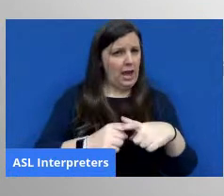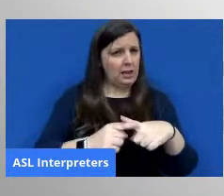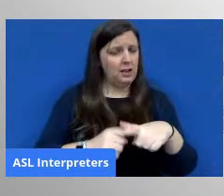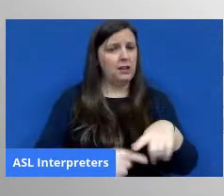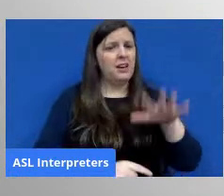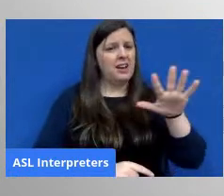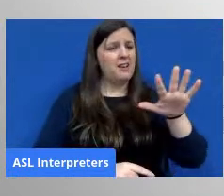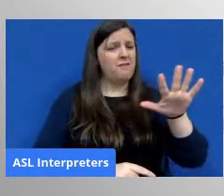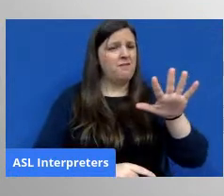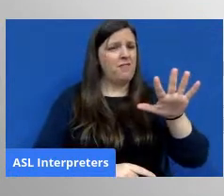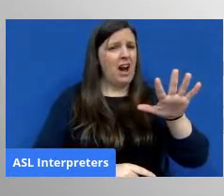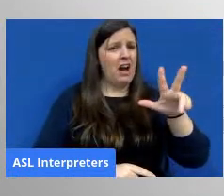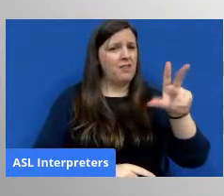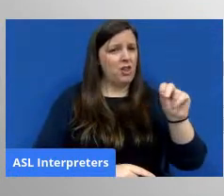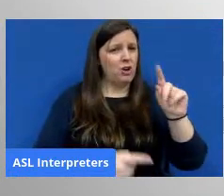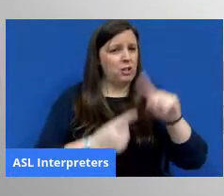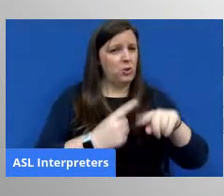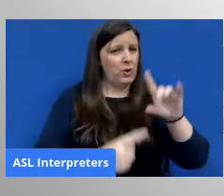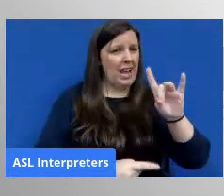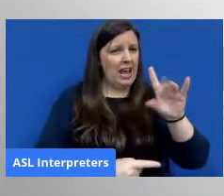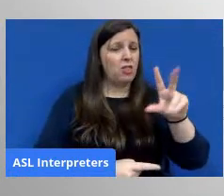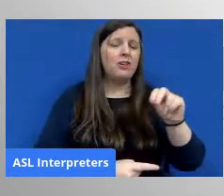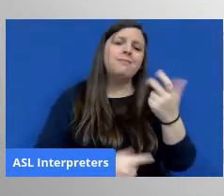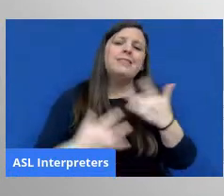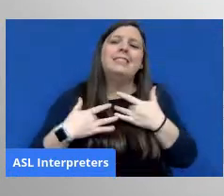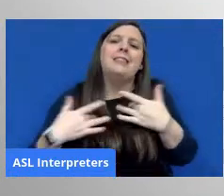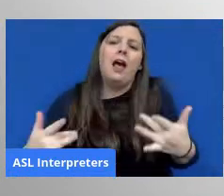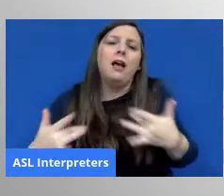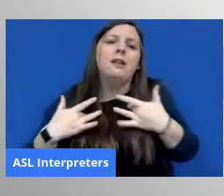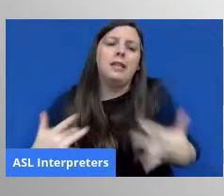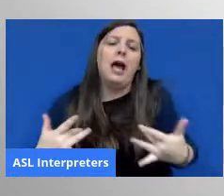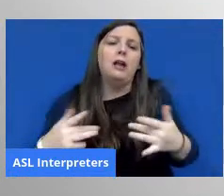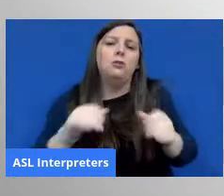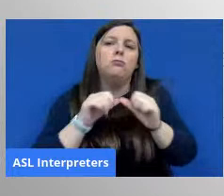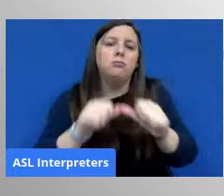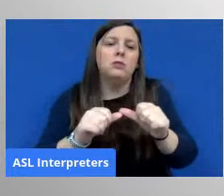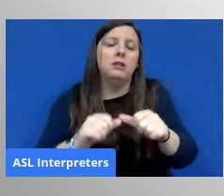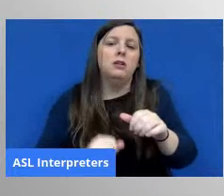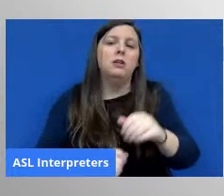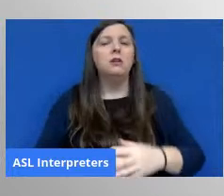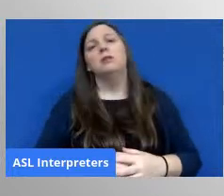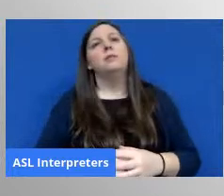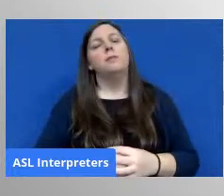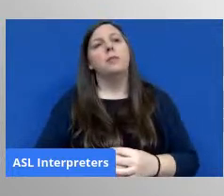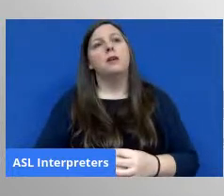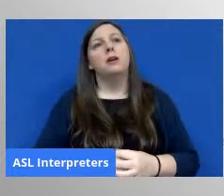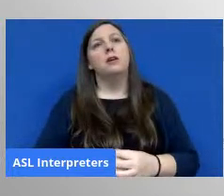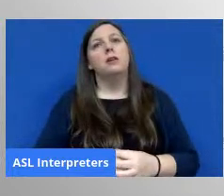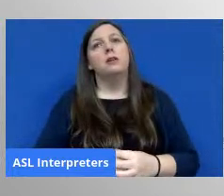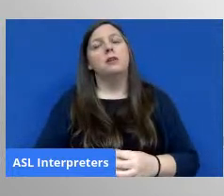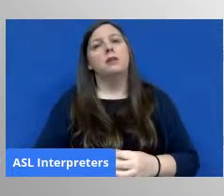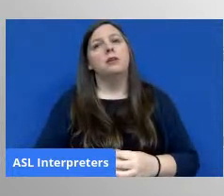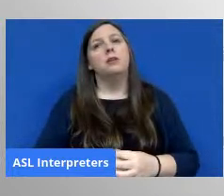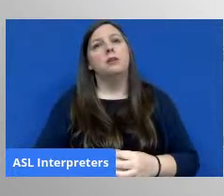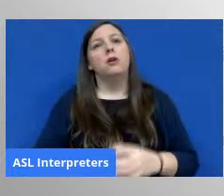runs. Now we have had food, before the pandemic, which added a half hour. Right.